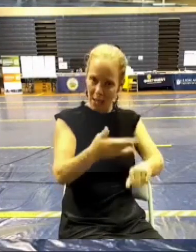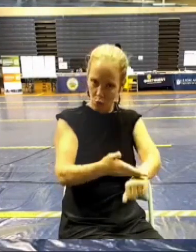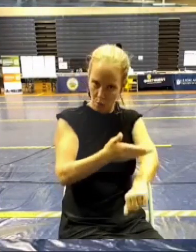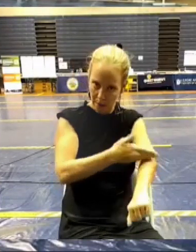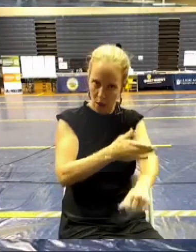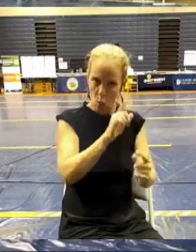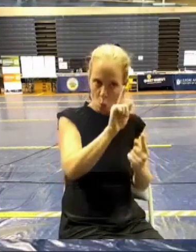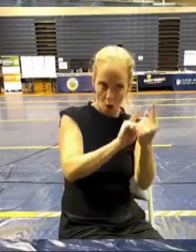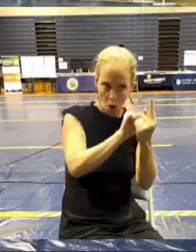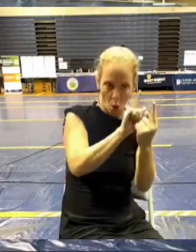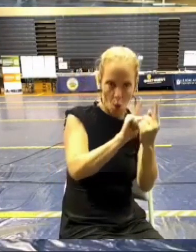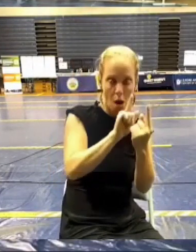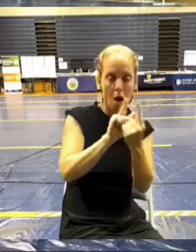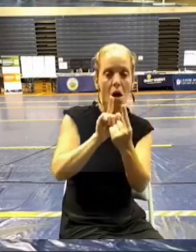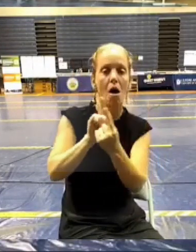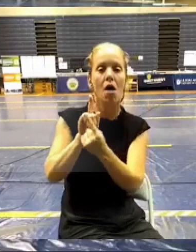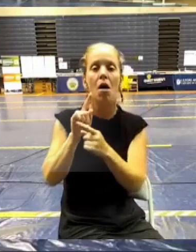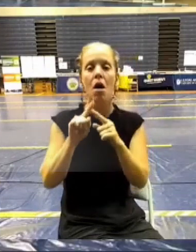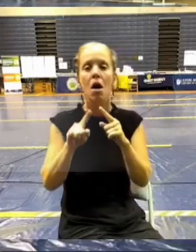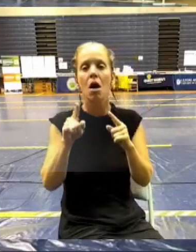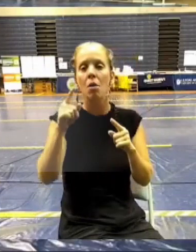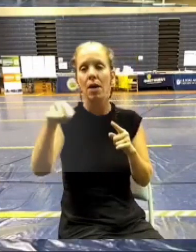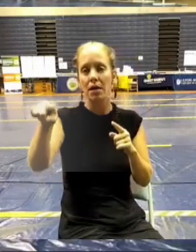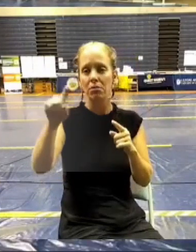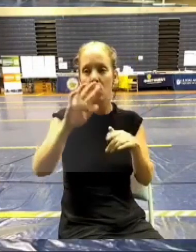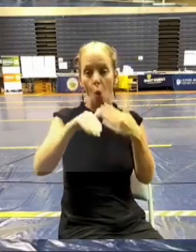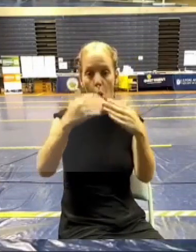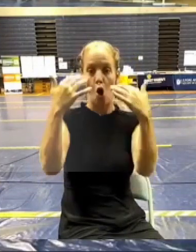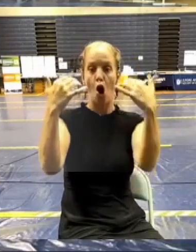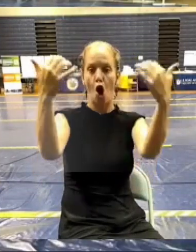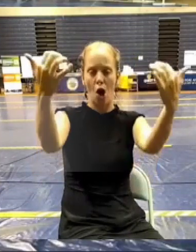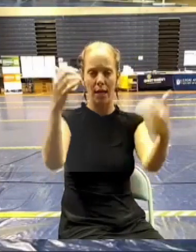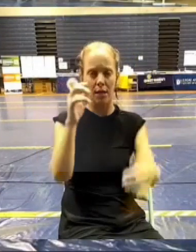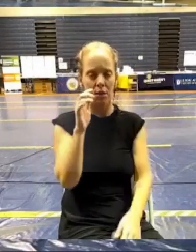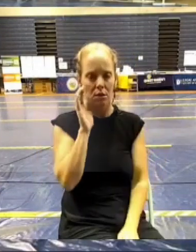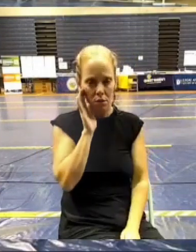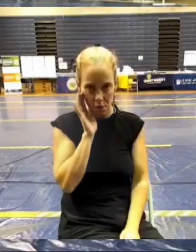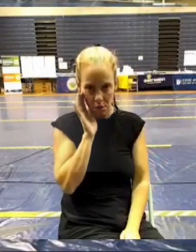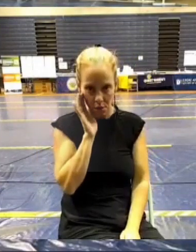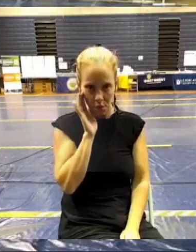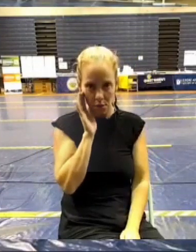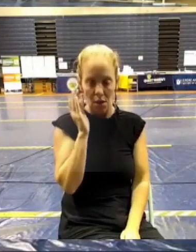do a better job one-on-one instead of everybody having to sit through something.